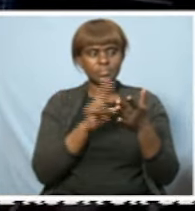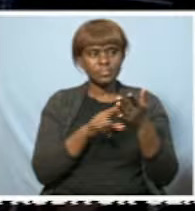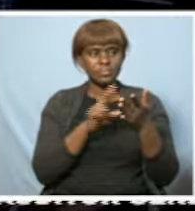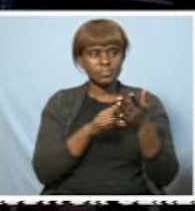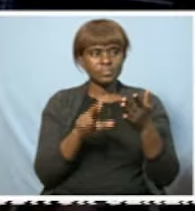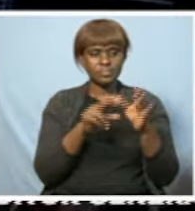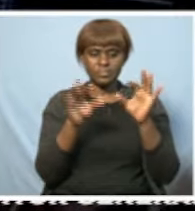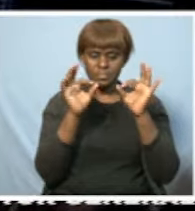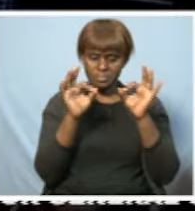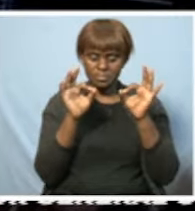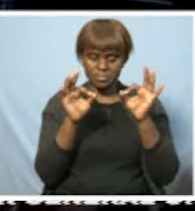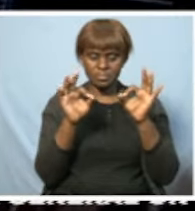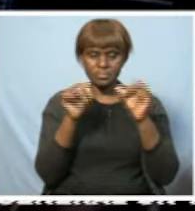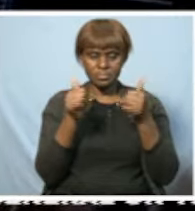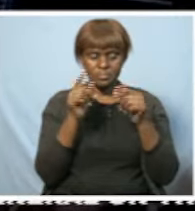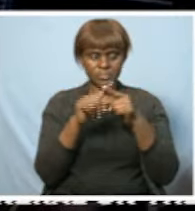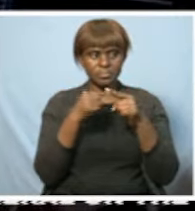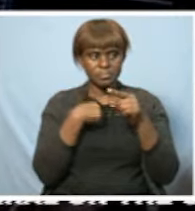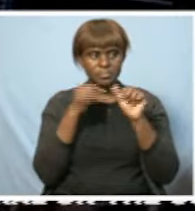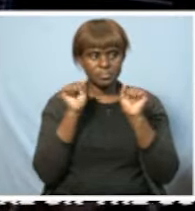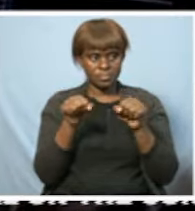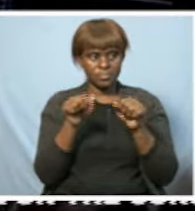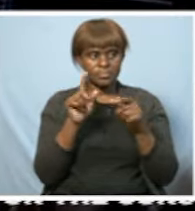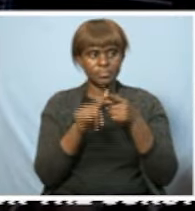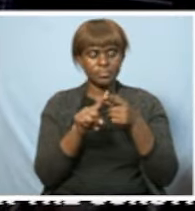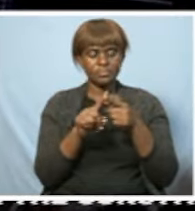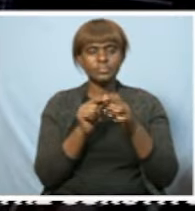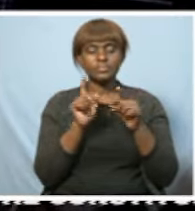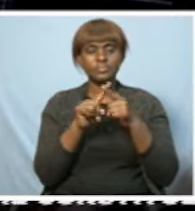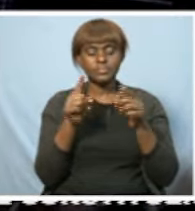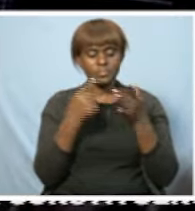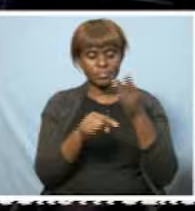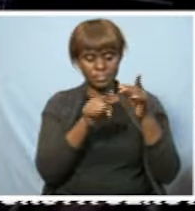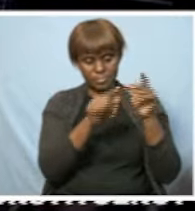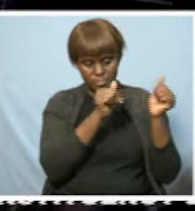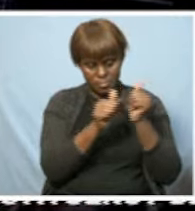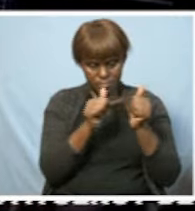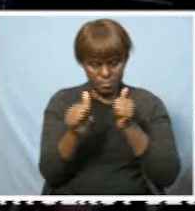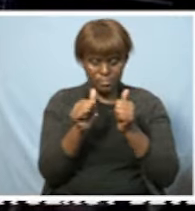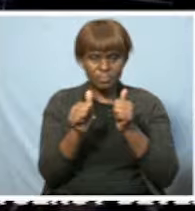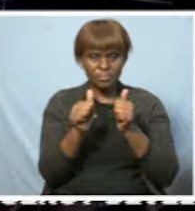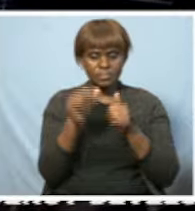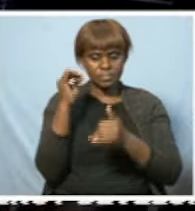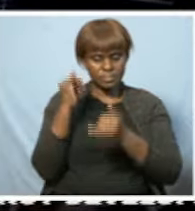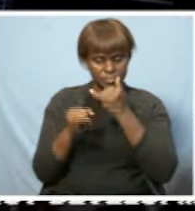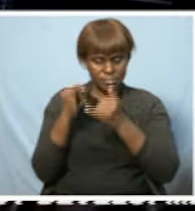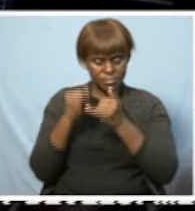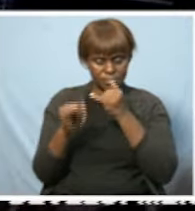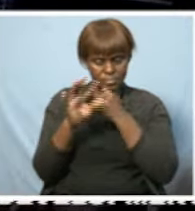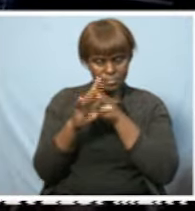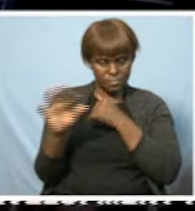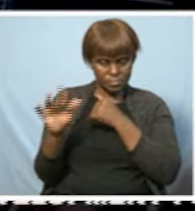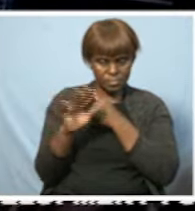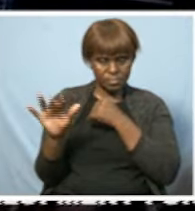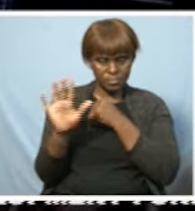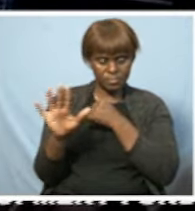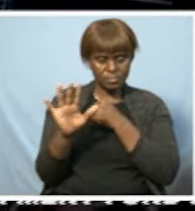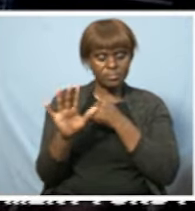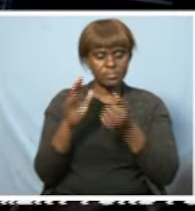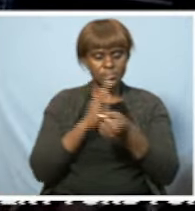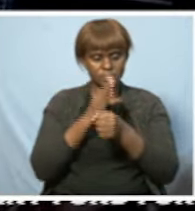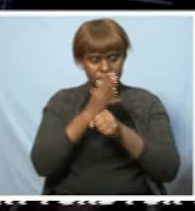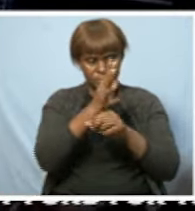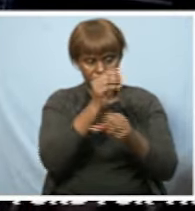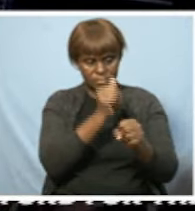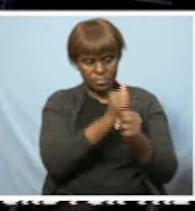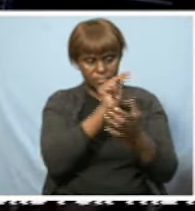perfectly well, but I'm able to. On action taken, the last sentence there is saying, upon obtaining the